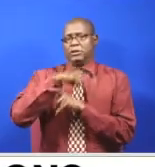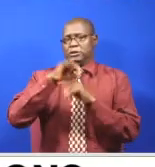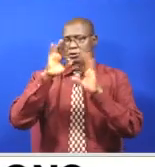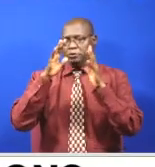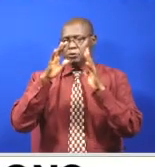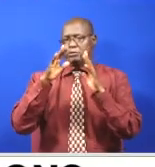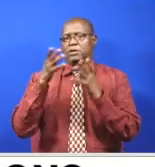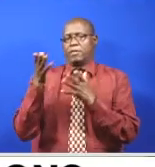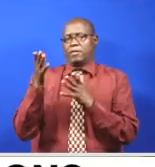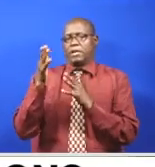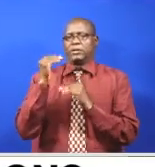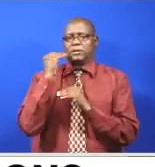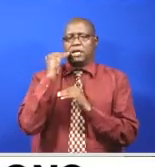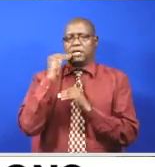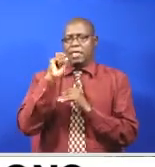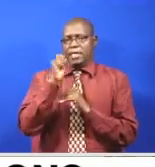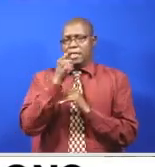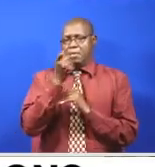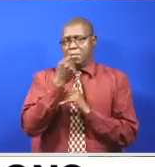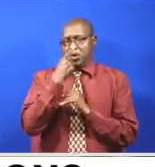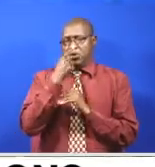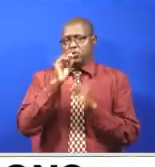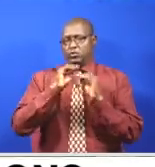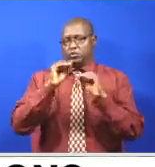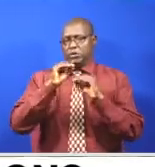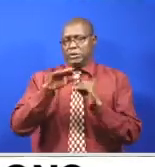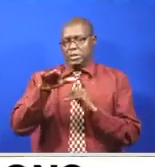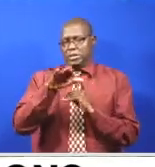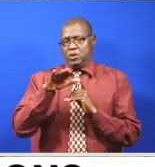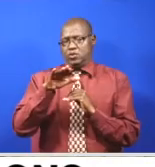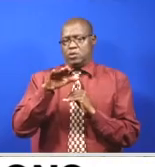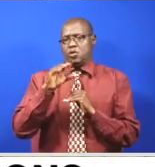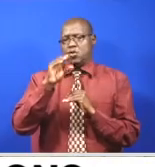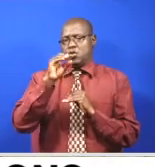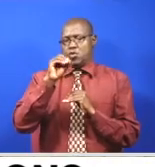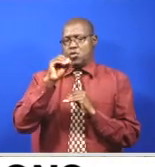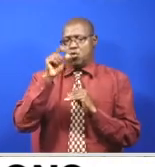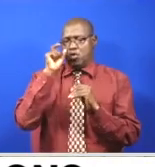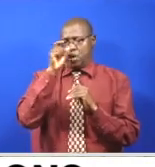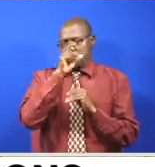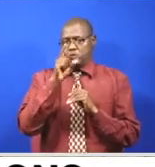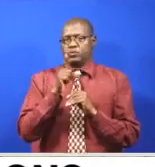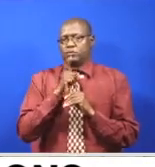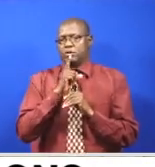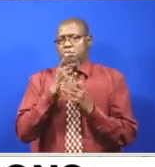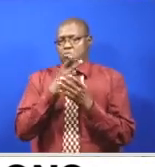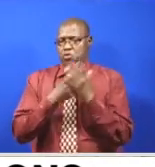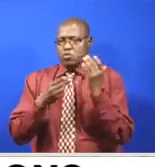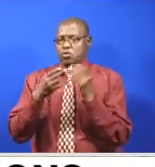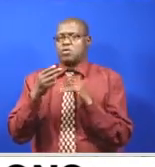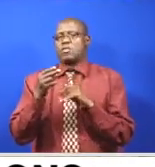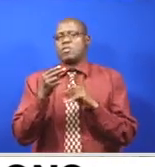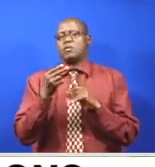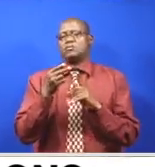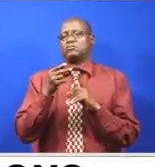Siaya Kenya Medical Training Center grounds. Orengo said that both the devolved units and the national government could